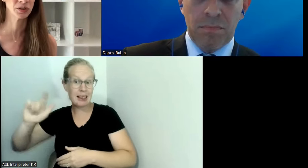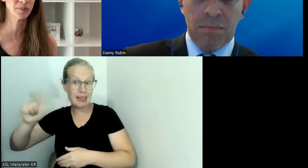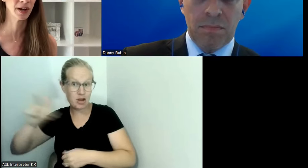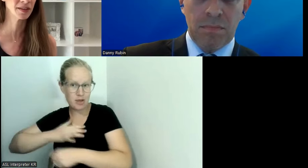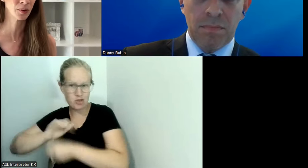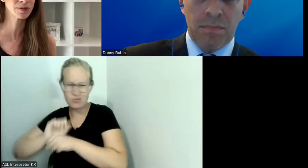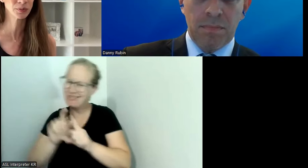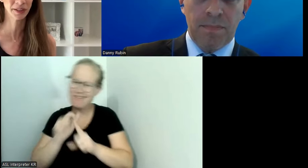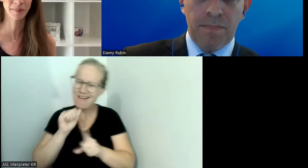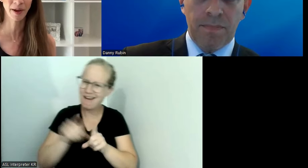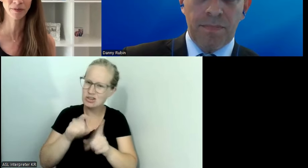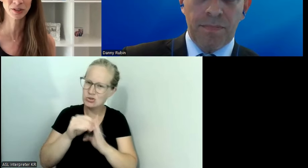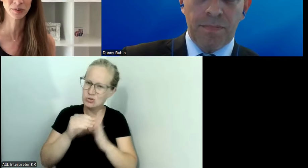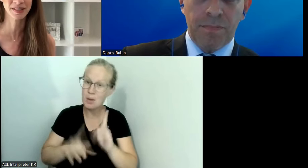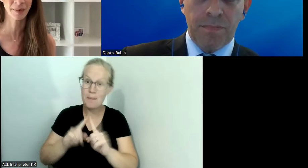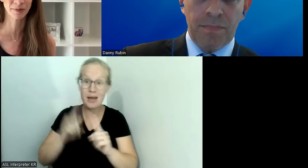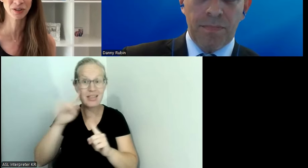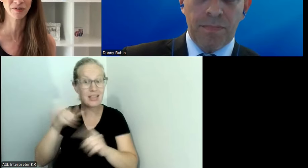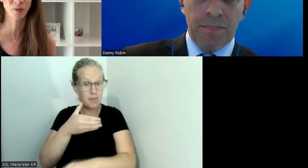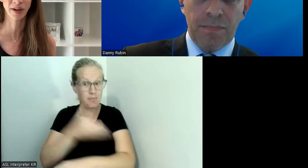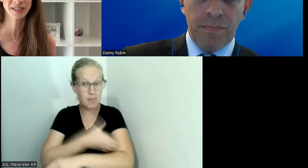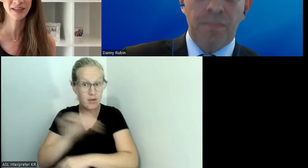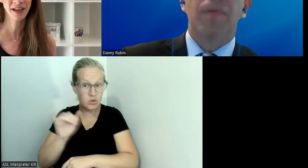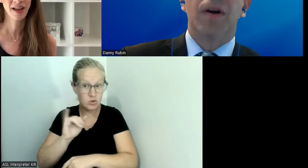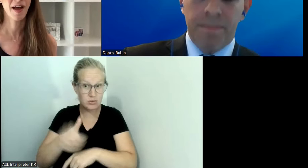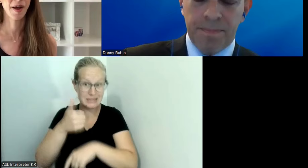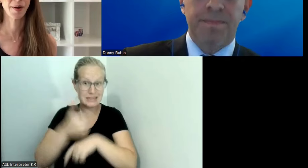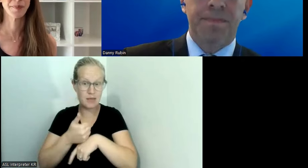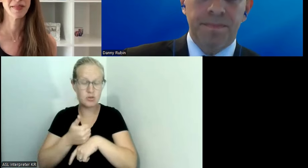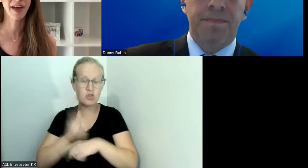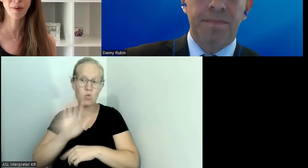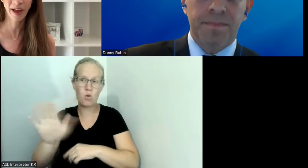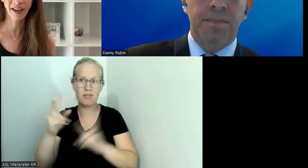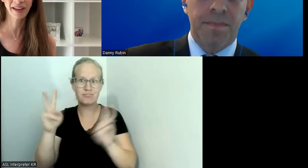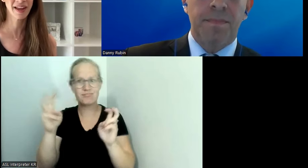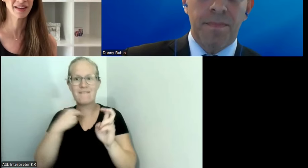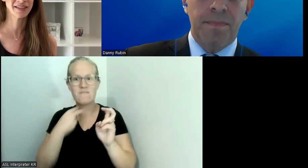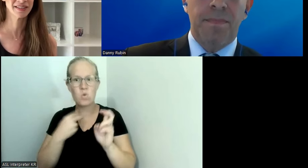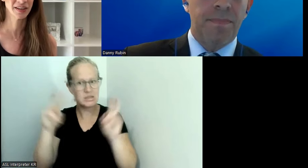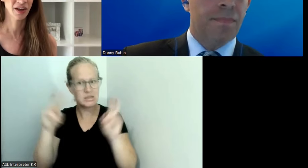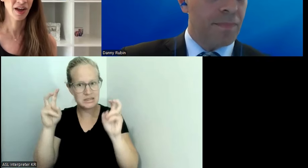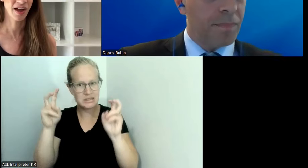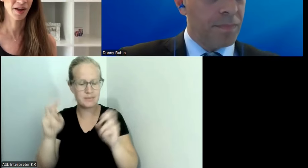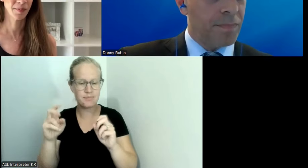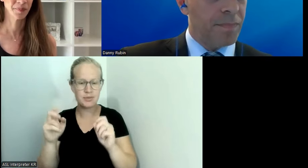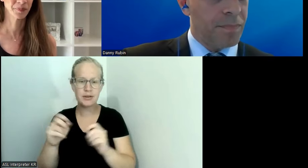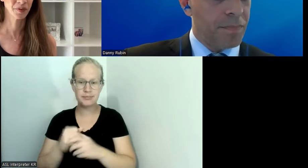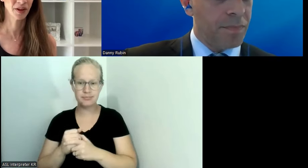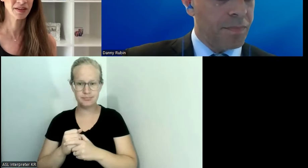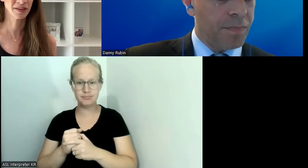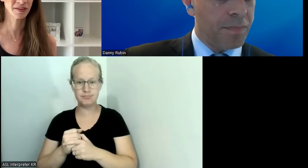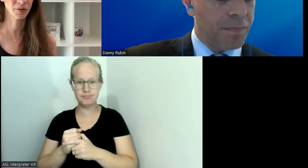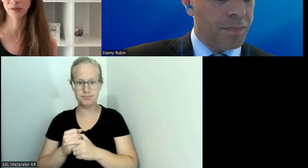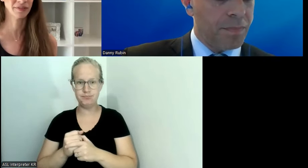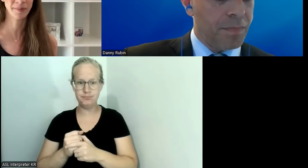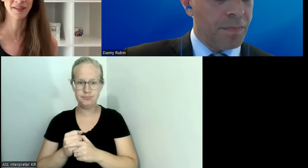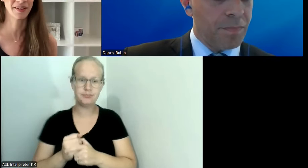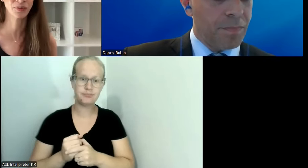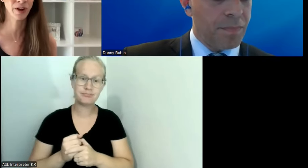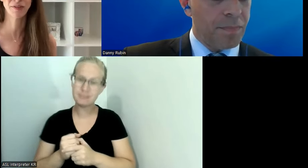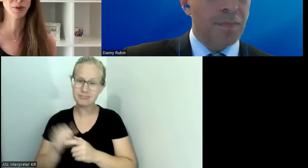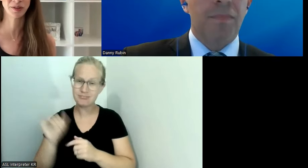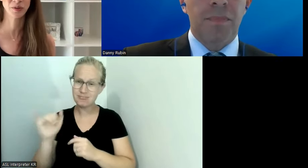not as a student, but I think those are really powerful to establishing a voice, um, in that way. And, um, it, those